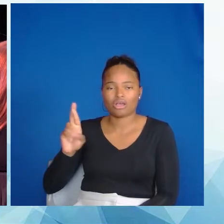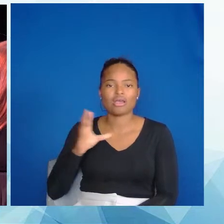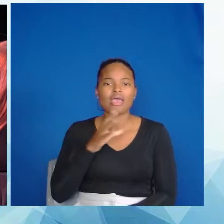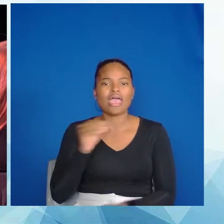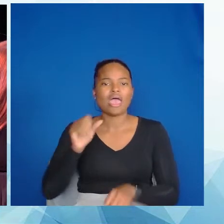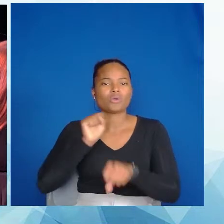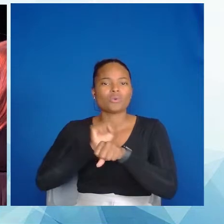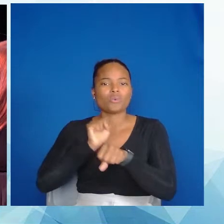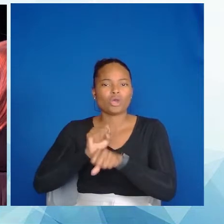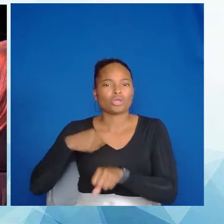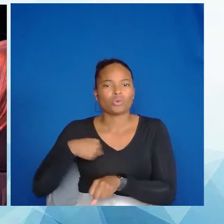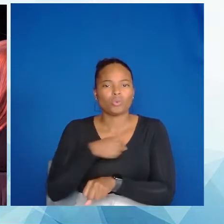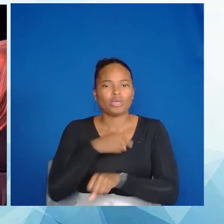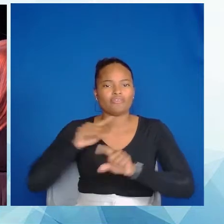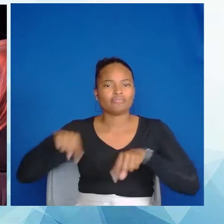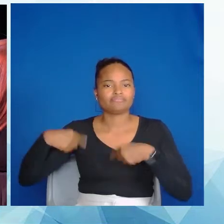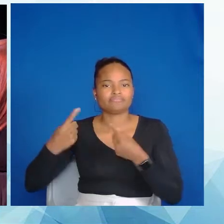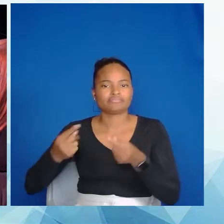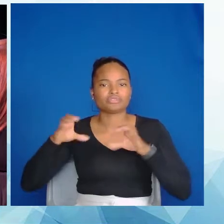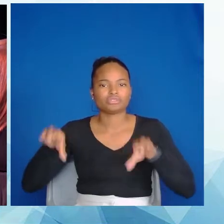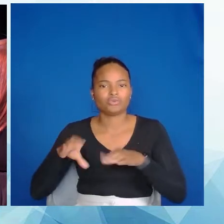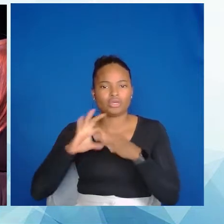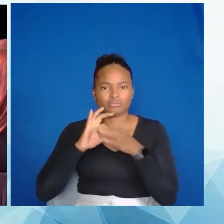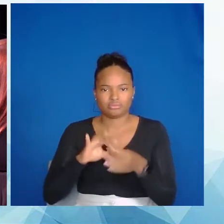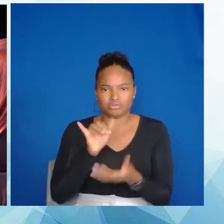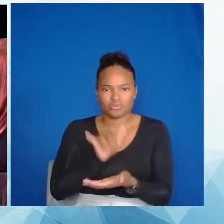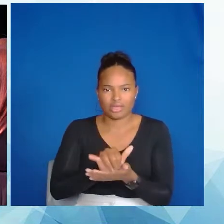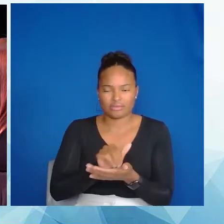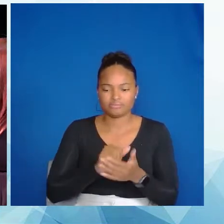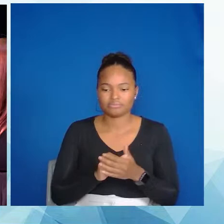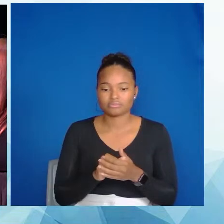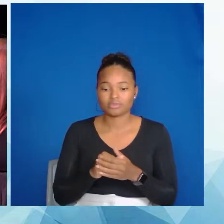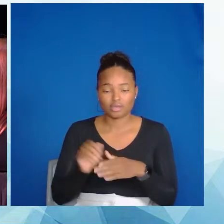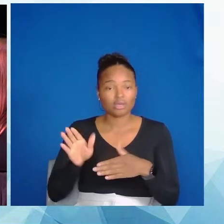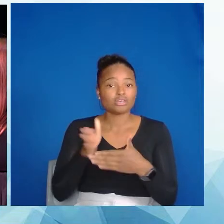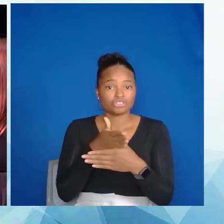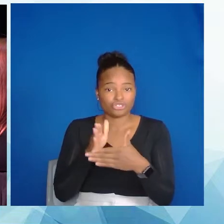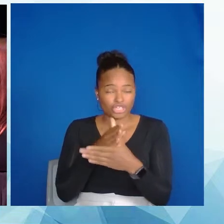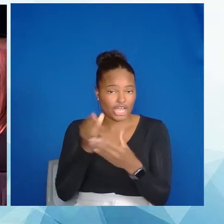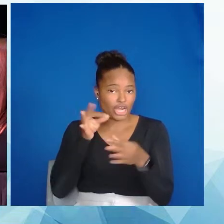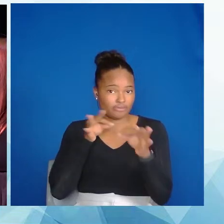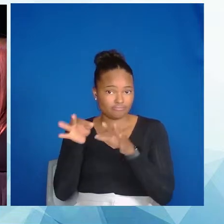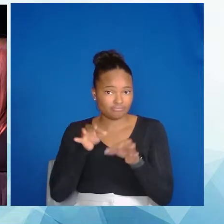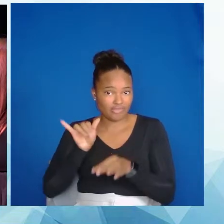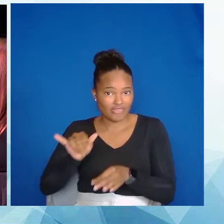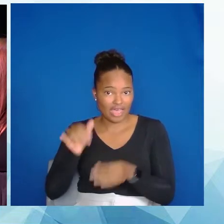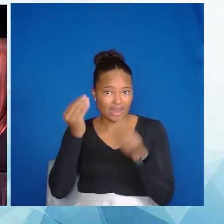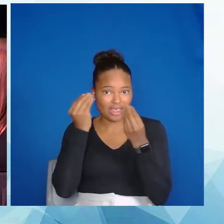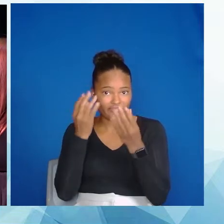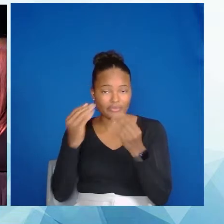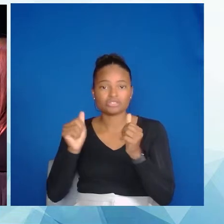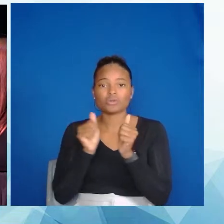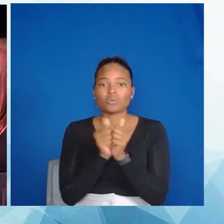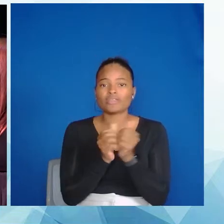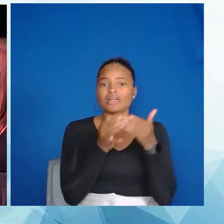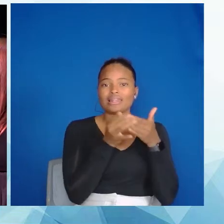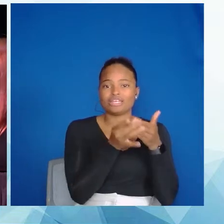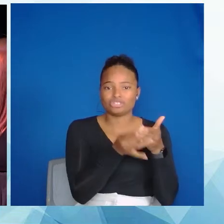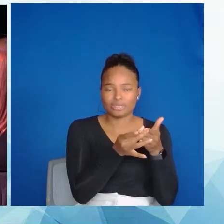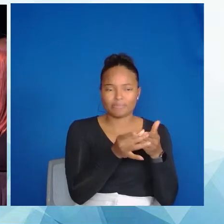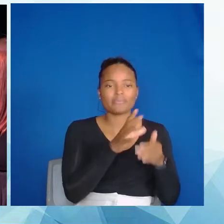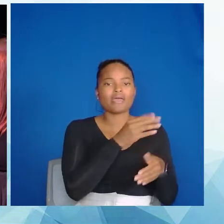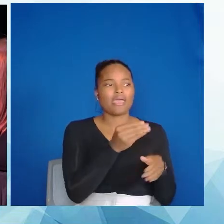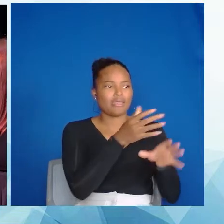been doing as pertains to that. We shared that information with the agency leadership and got some